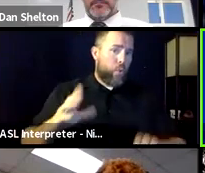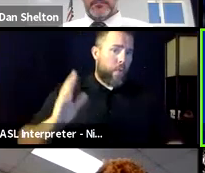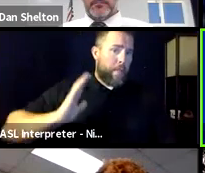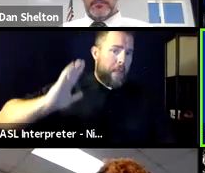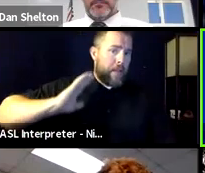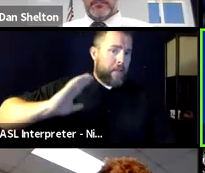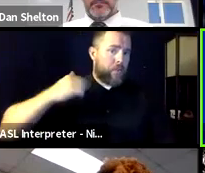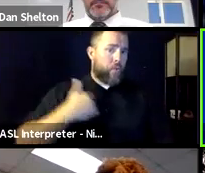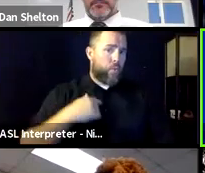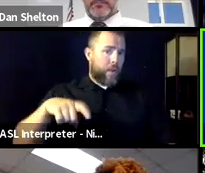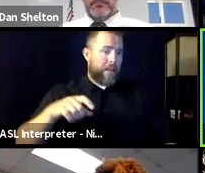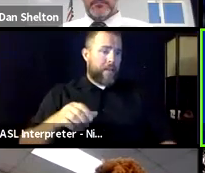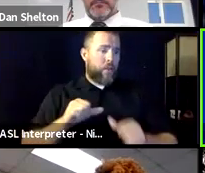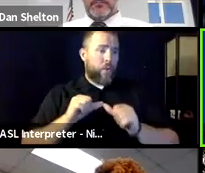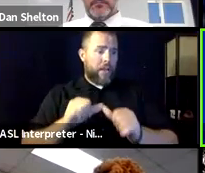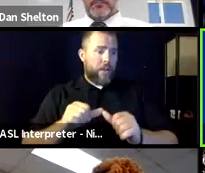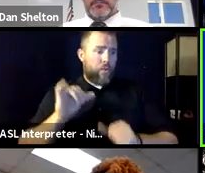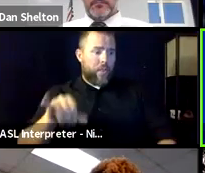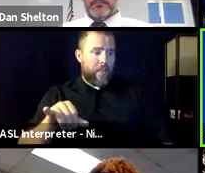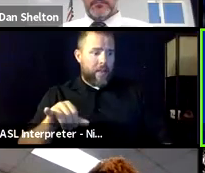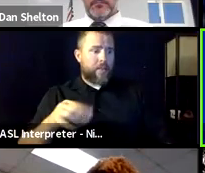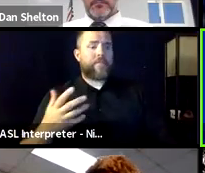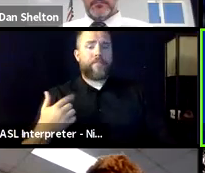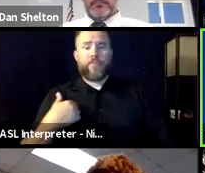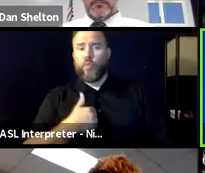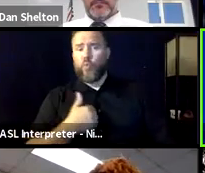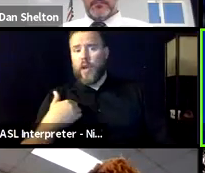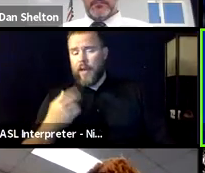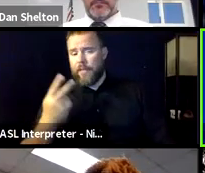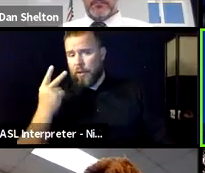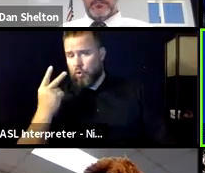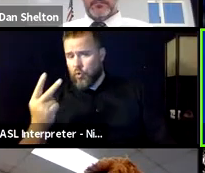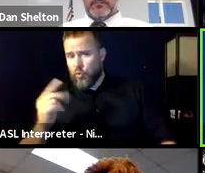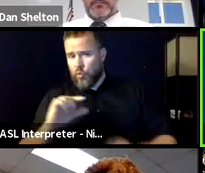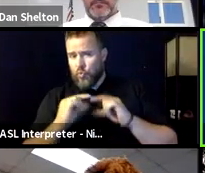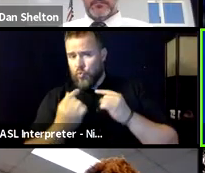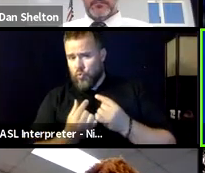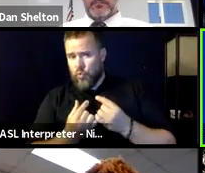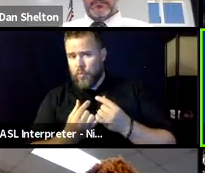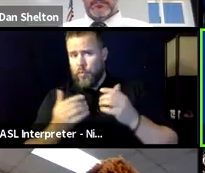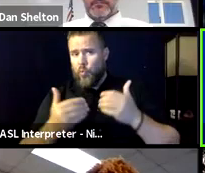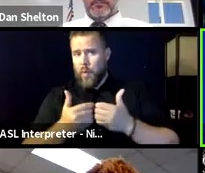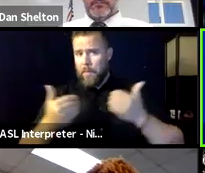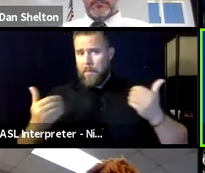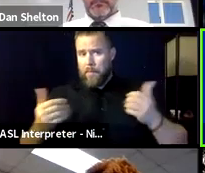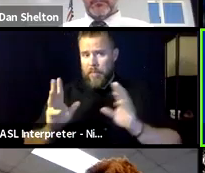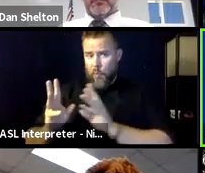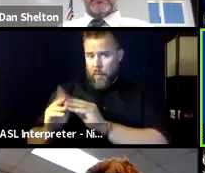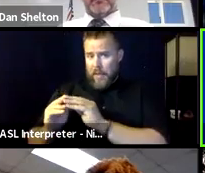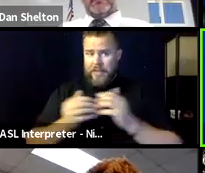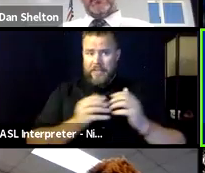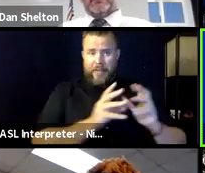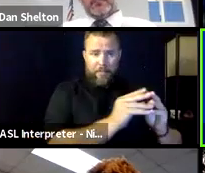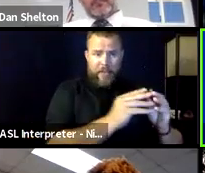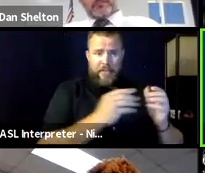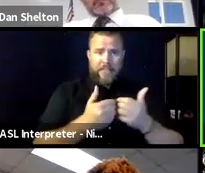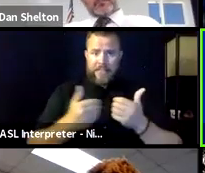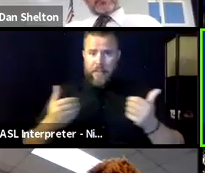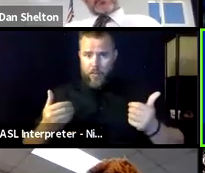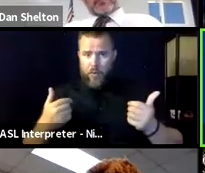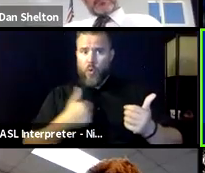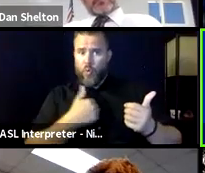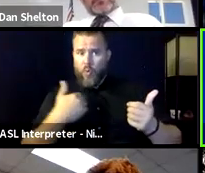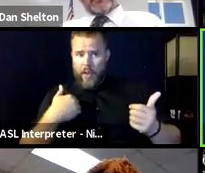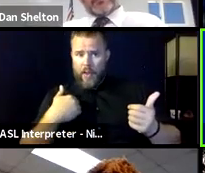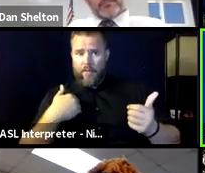but since those 2 groups meet separately, what we've done is that our representative on the Board of